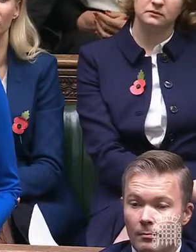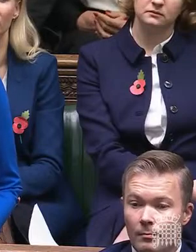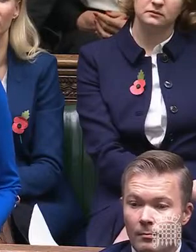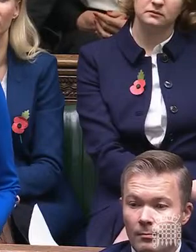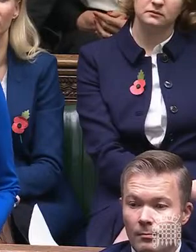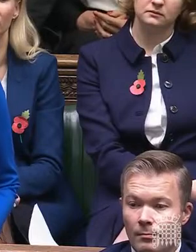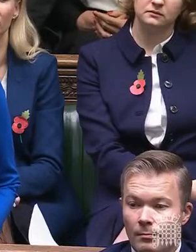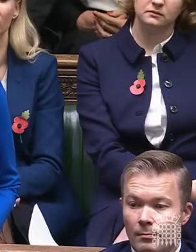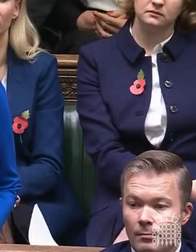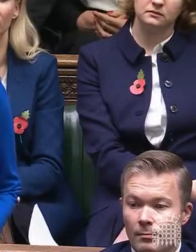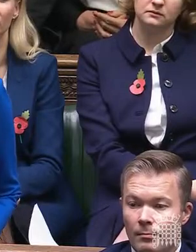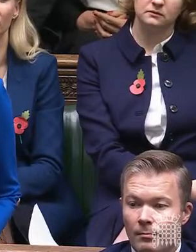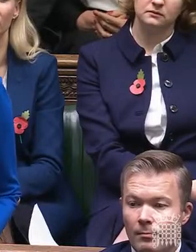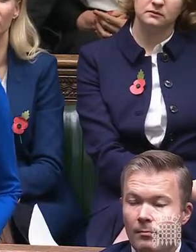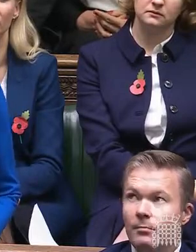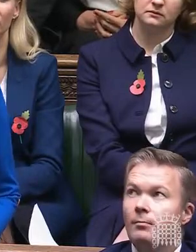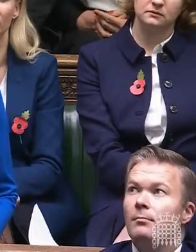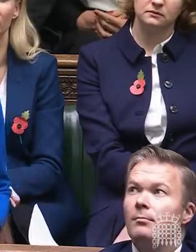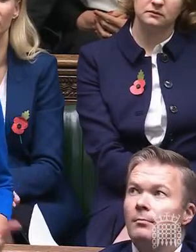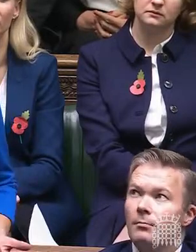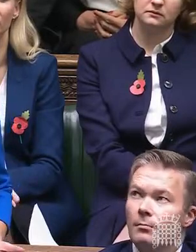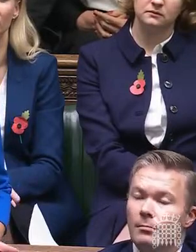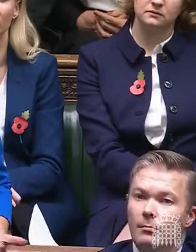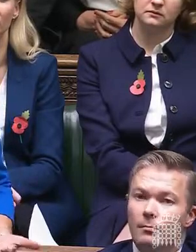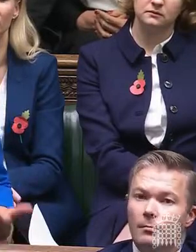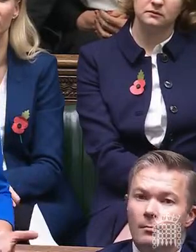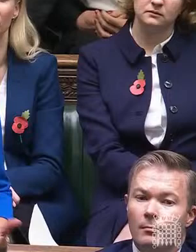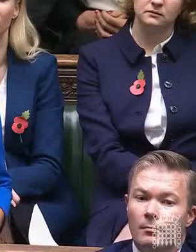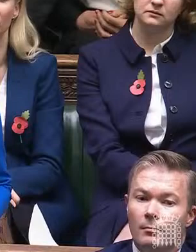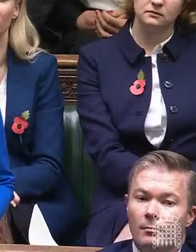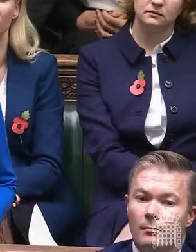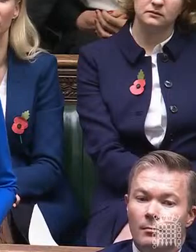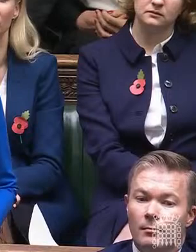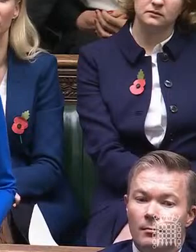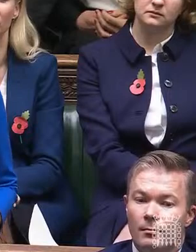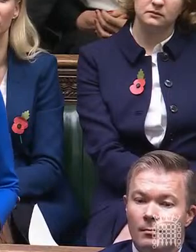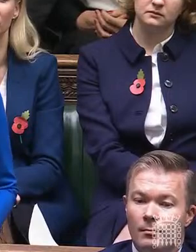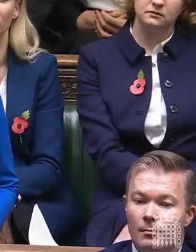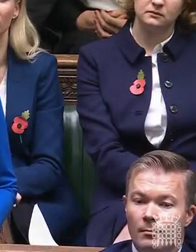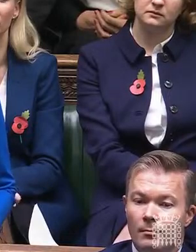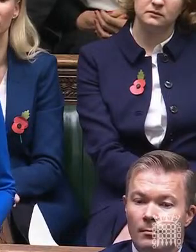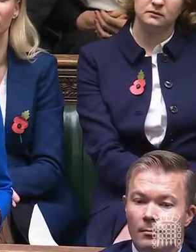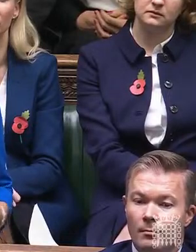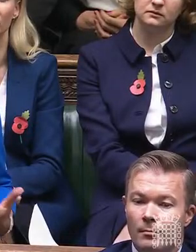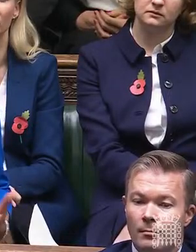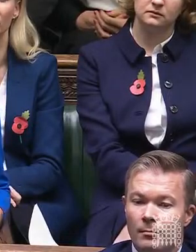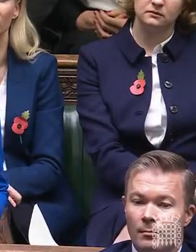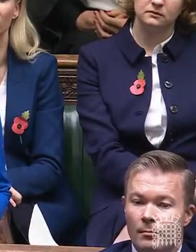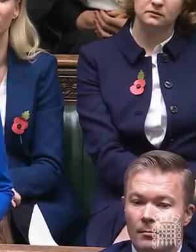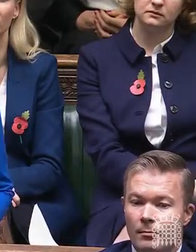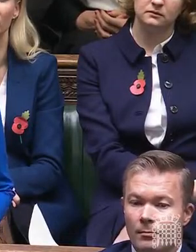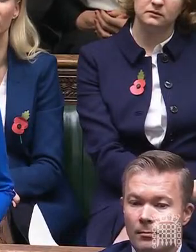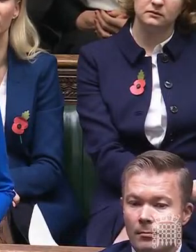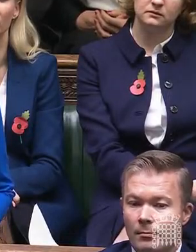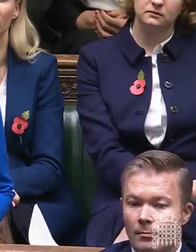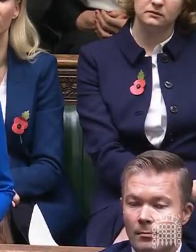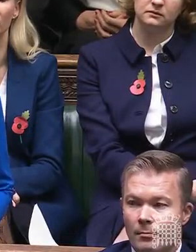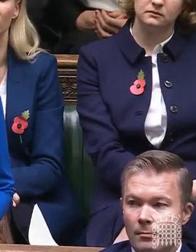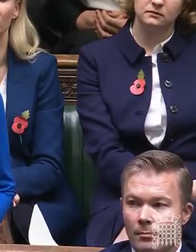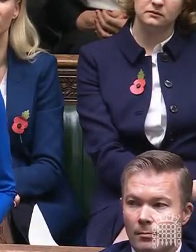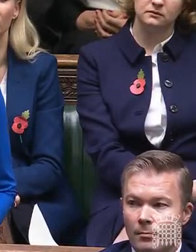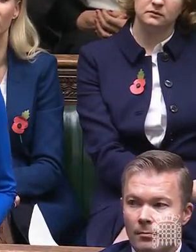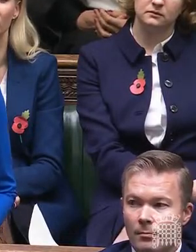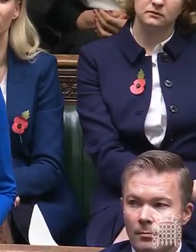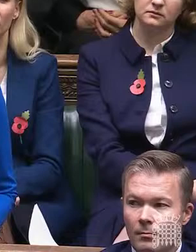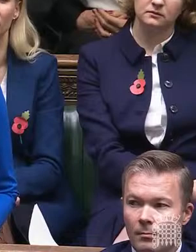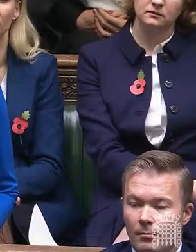get the £150 warm home discount. She doesn't get the £169 free TV licence or free NHS prescriptions.